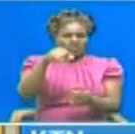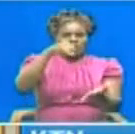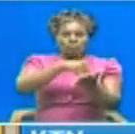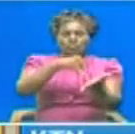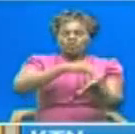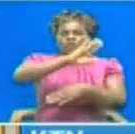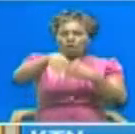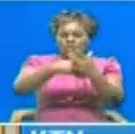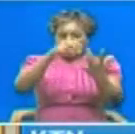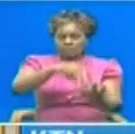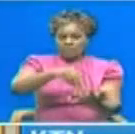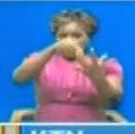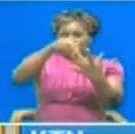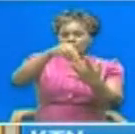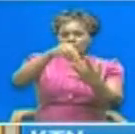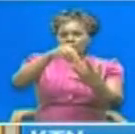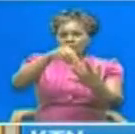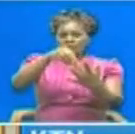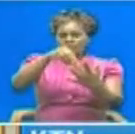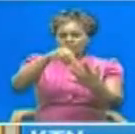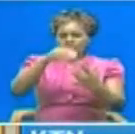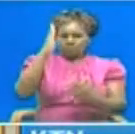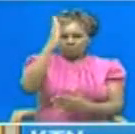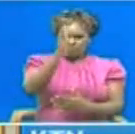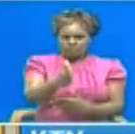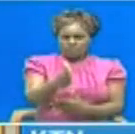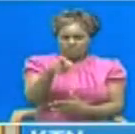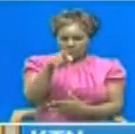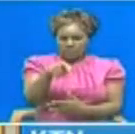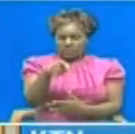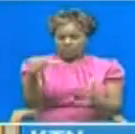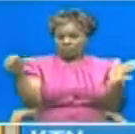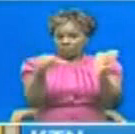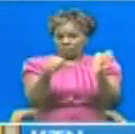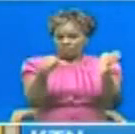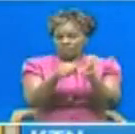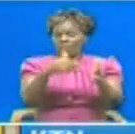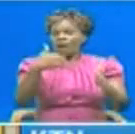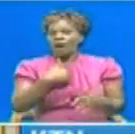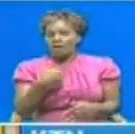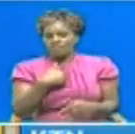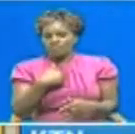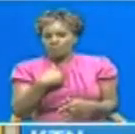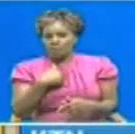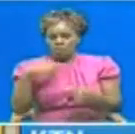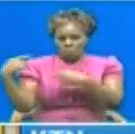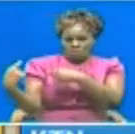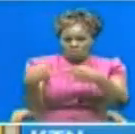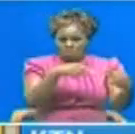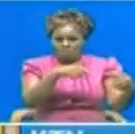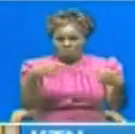and especially towards this particular stalemate where there has been a dispute which